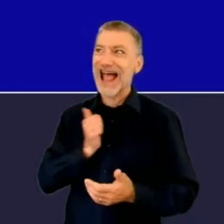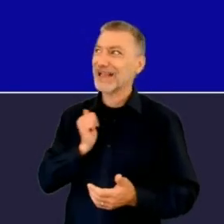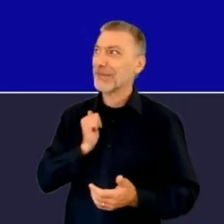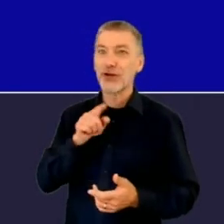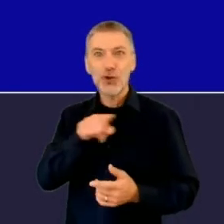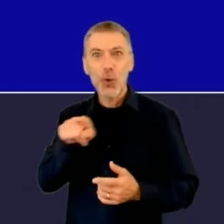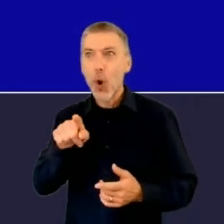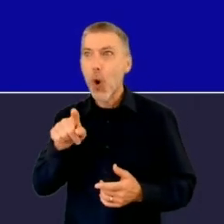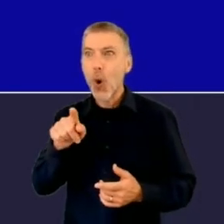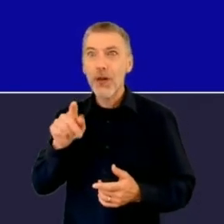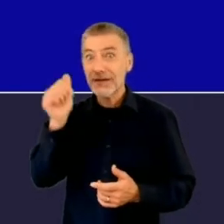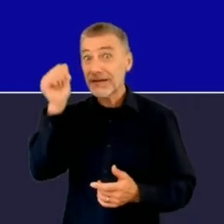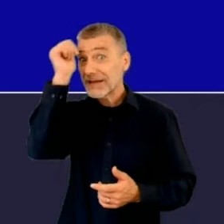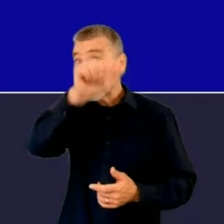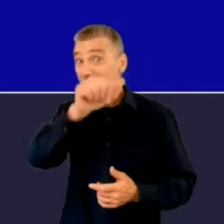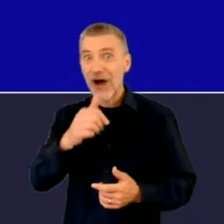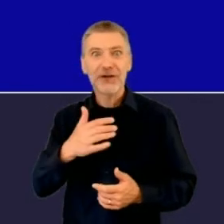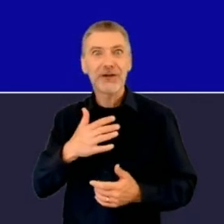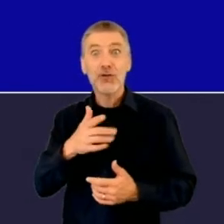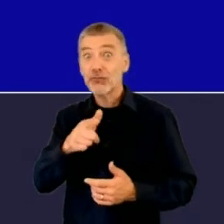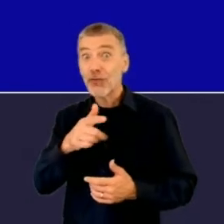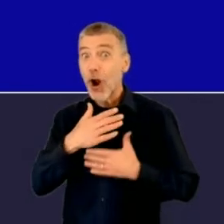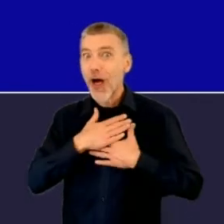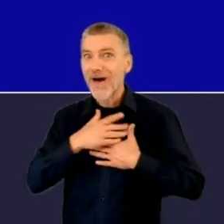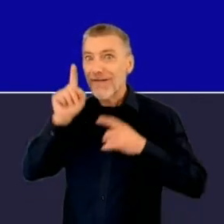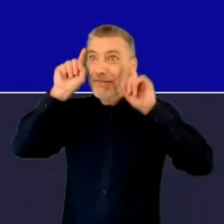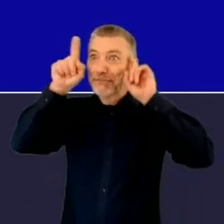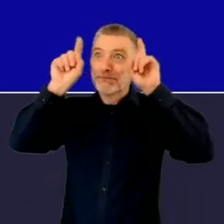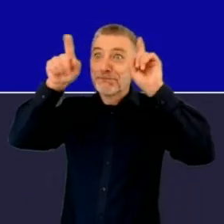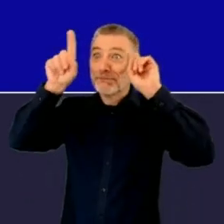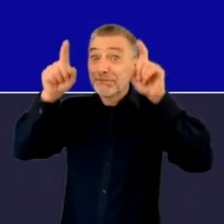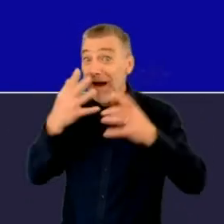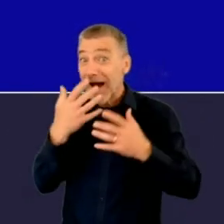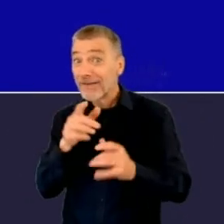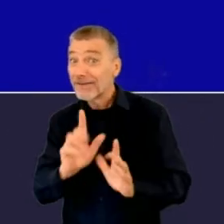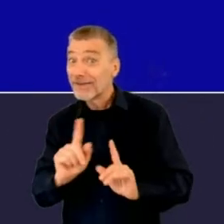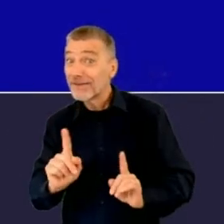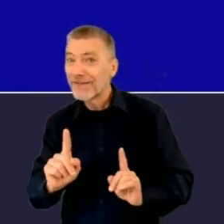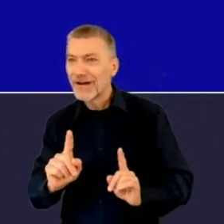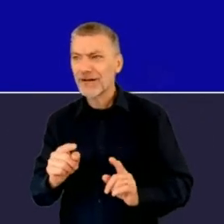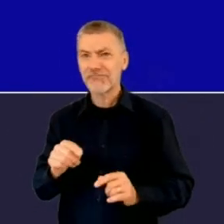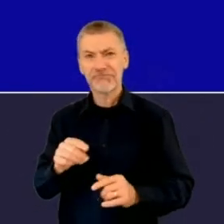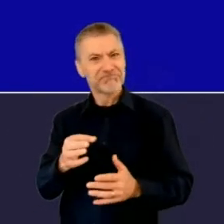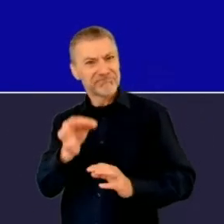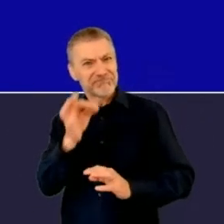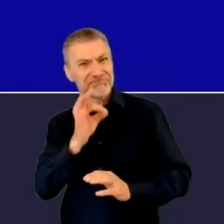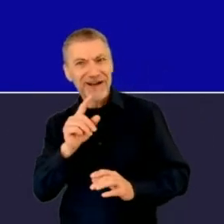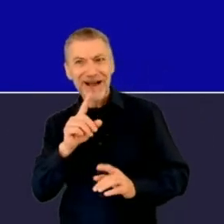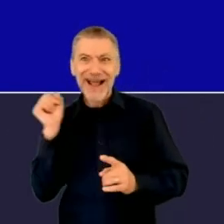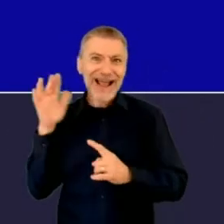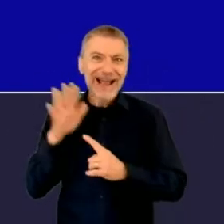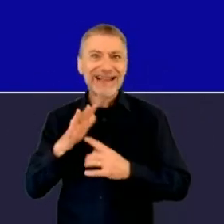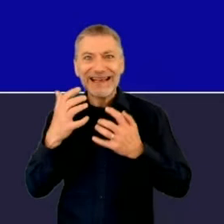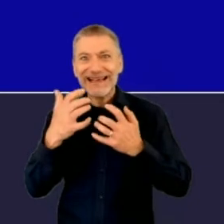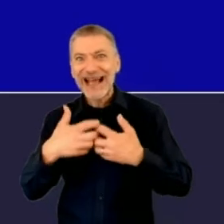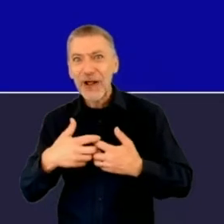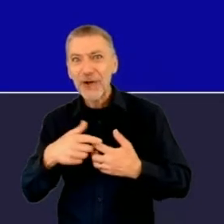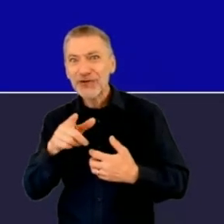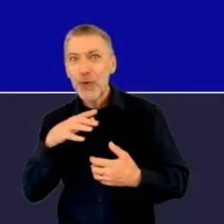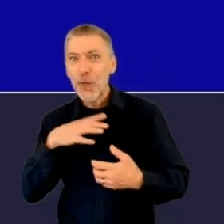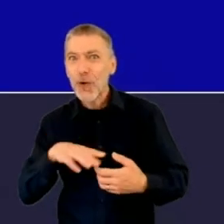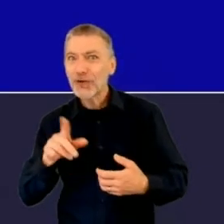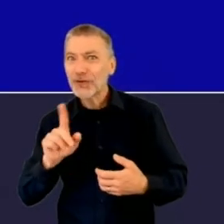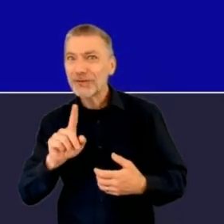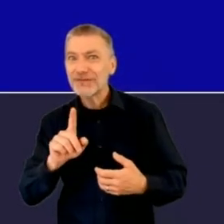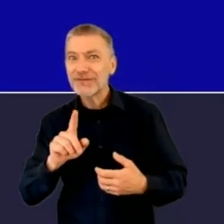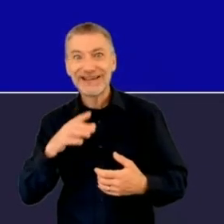hope. And so you might be thinking, what are the key technologies that I might want to learn about today so that I might be able